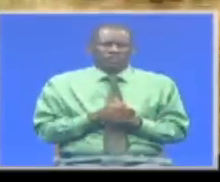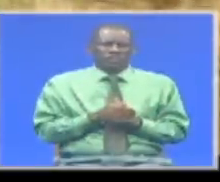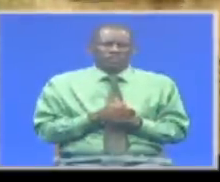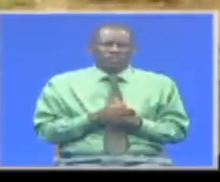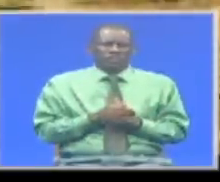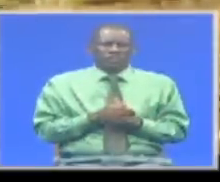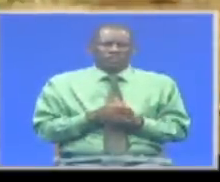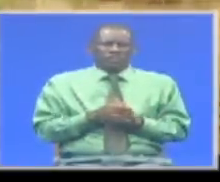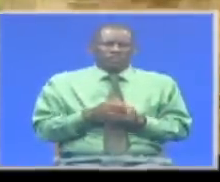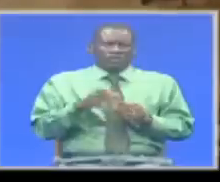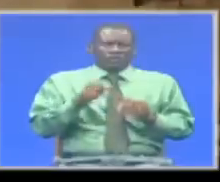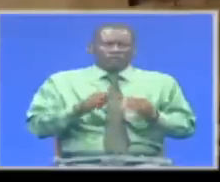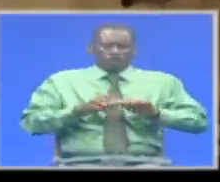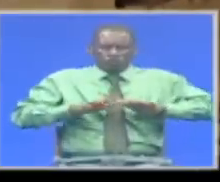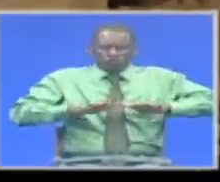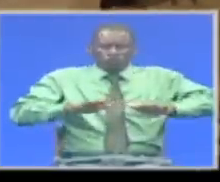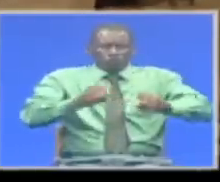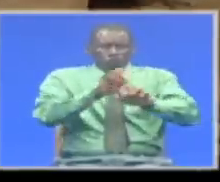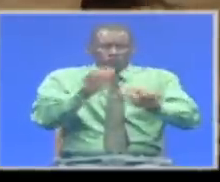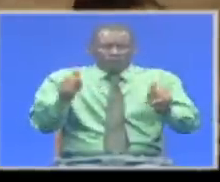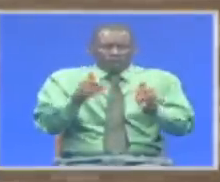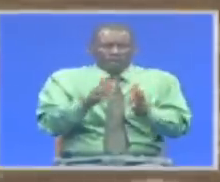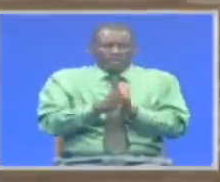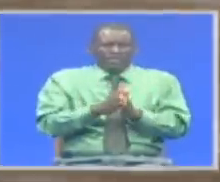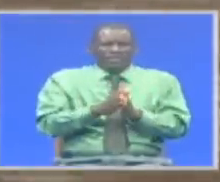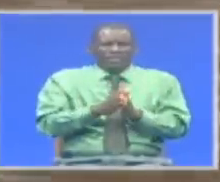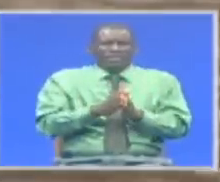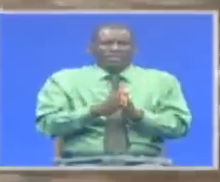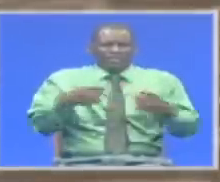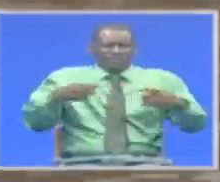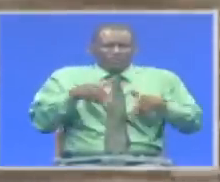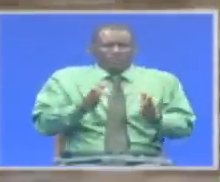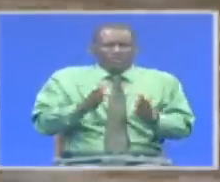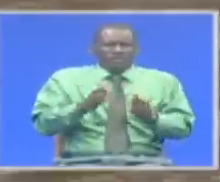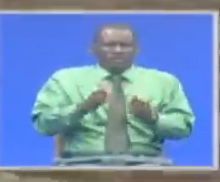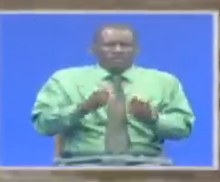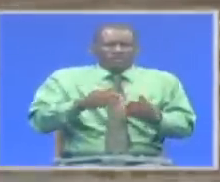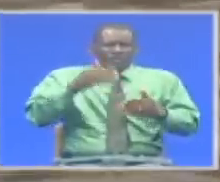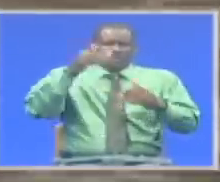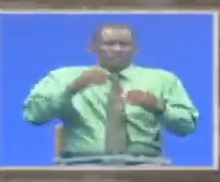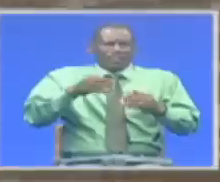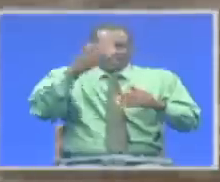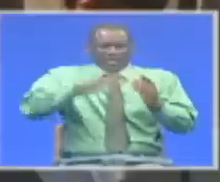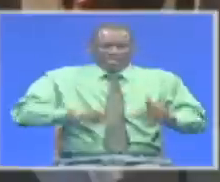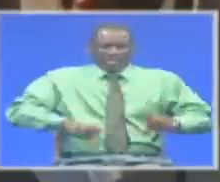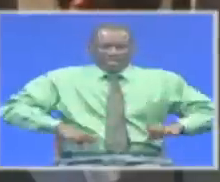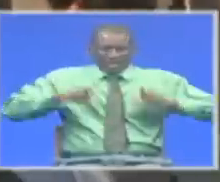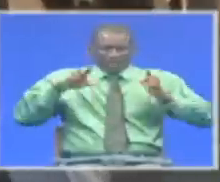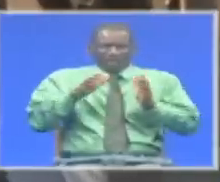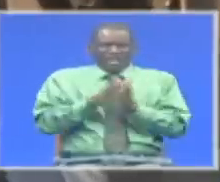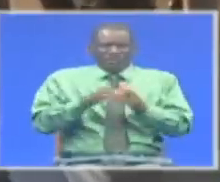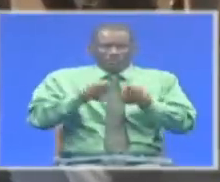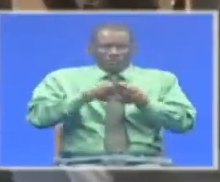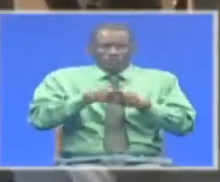I flow in stillness and in disarray. I give life, but I also take it.